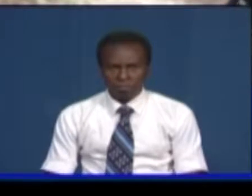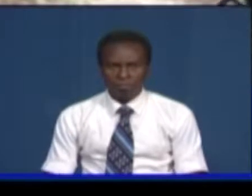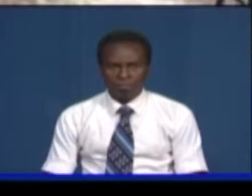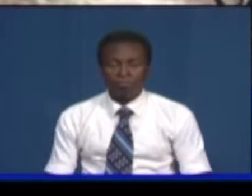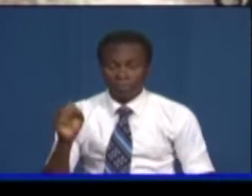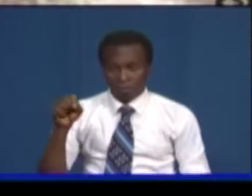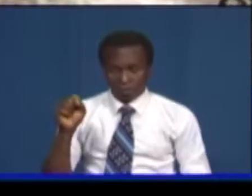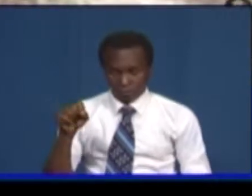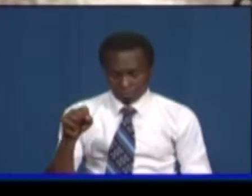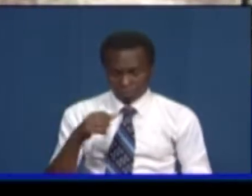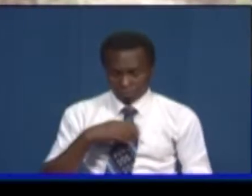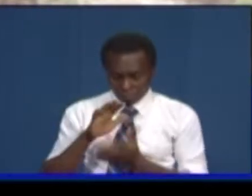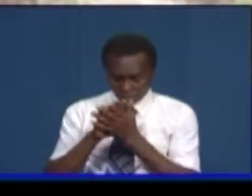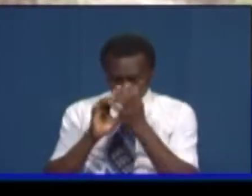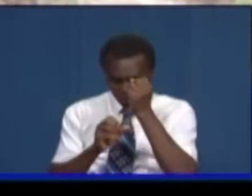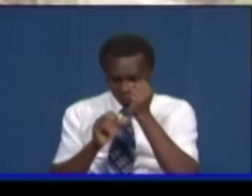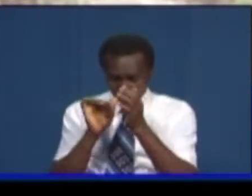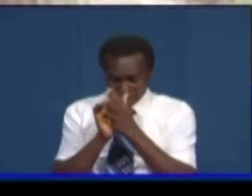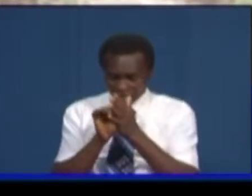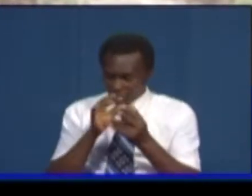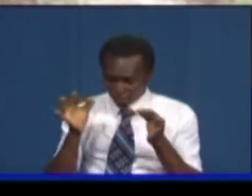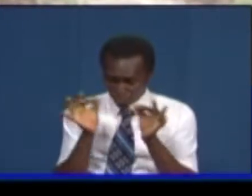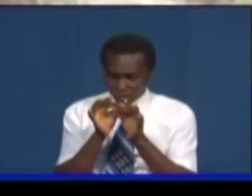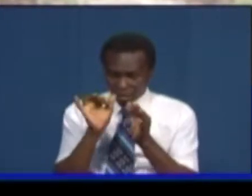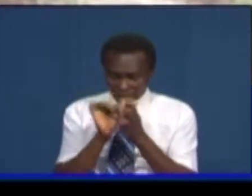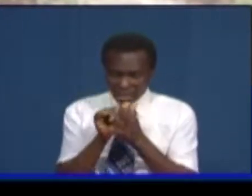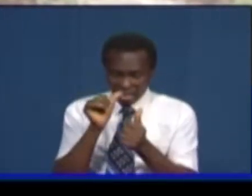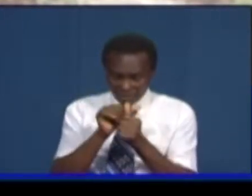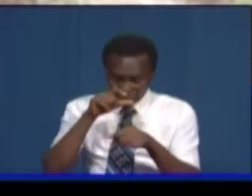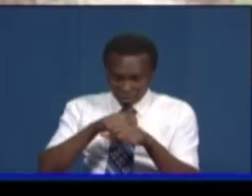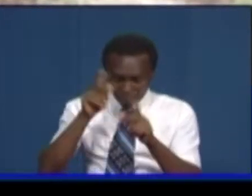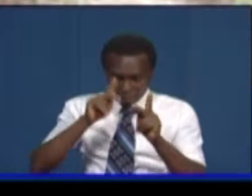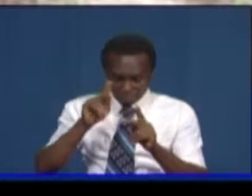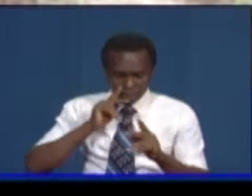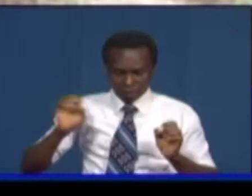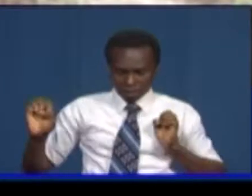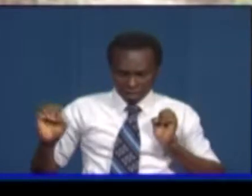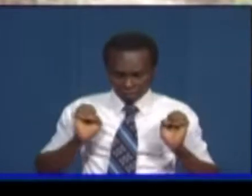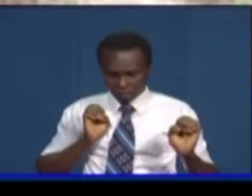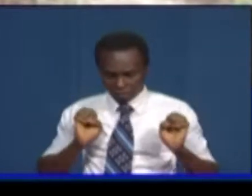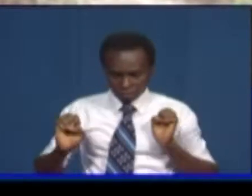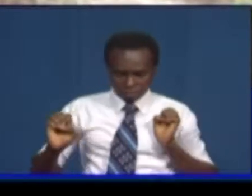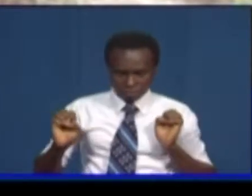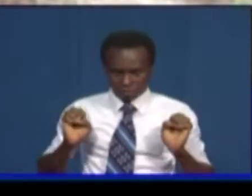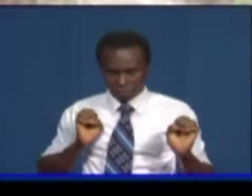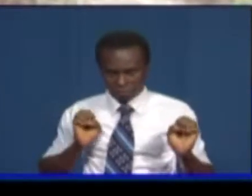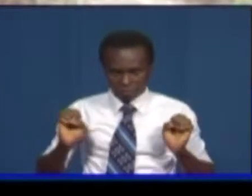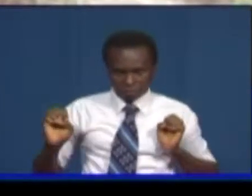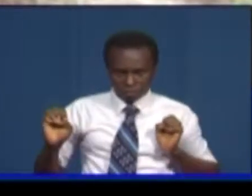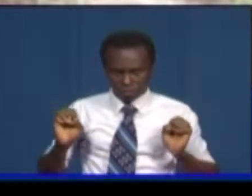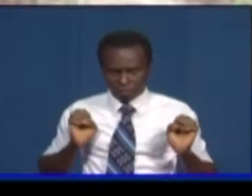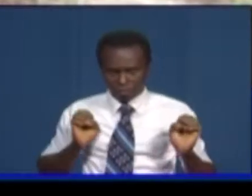I believe it is important, because you should exercise. Doing sports and activities help